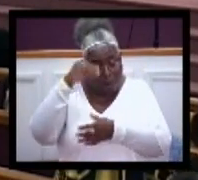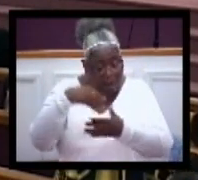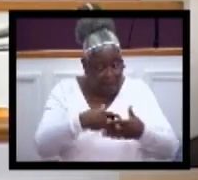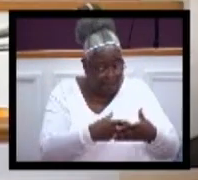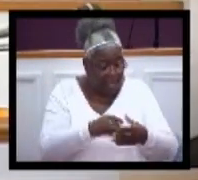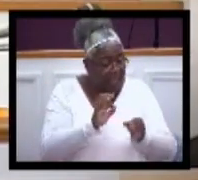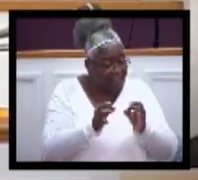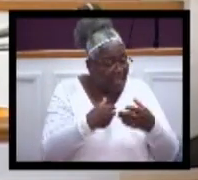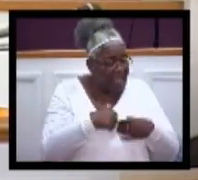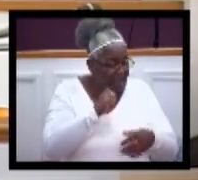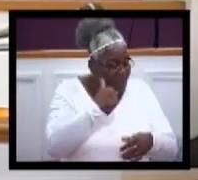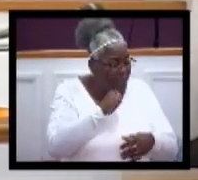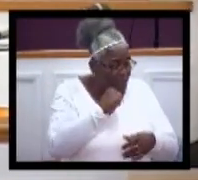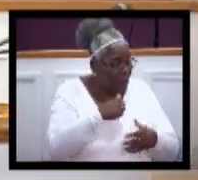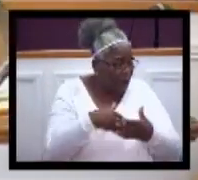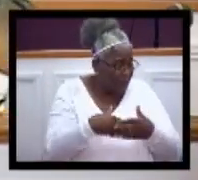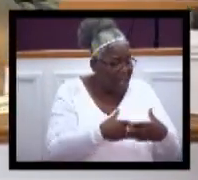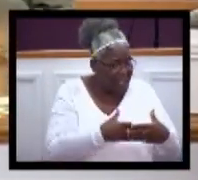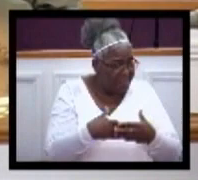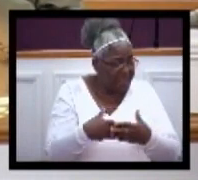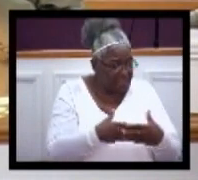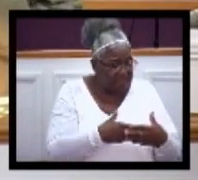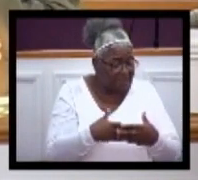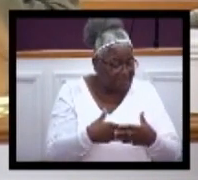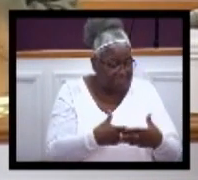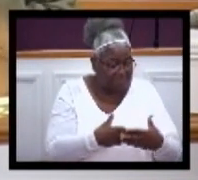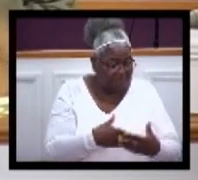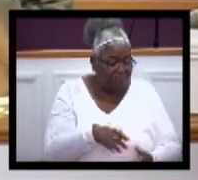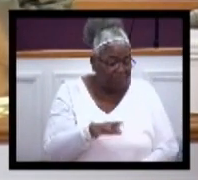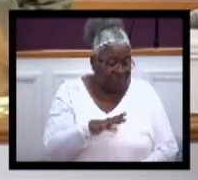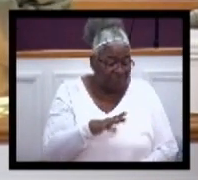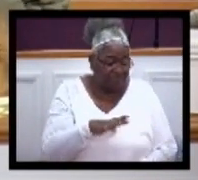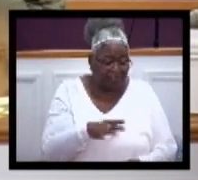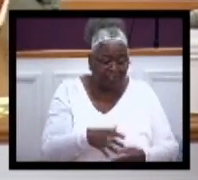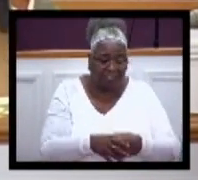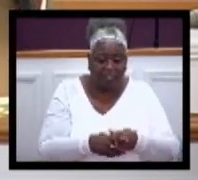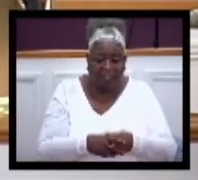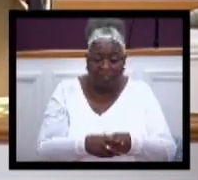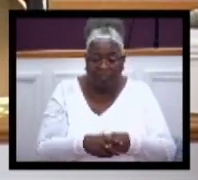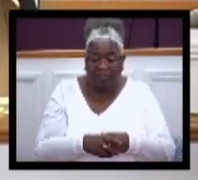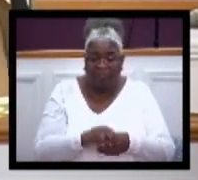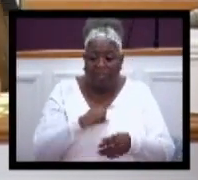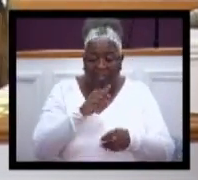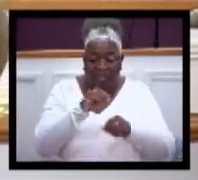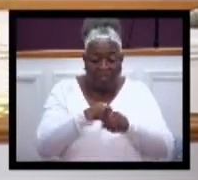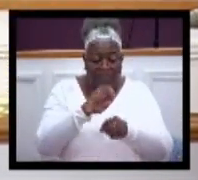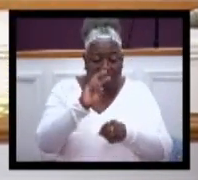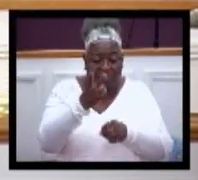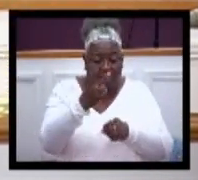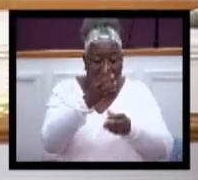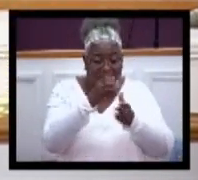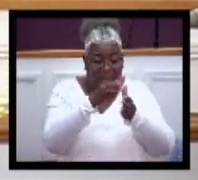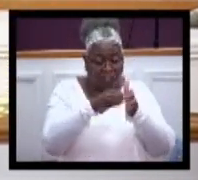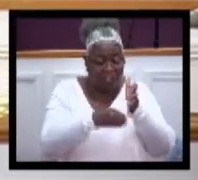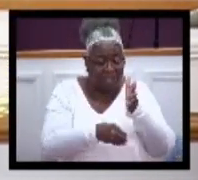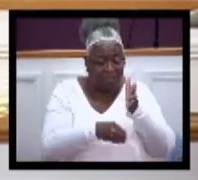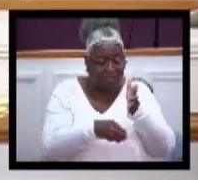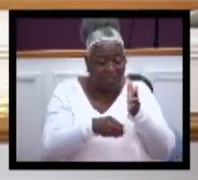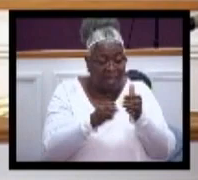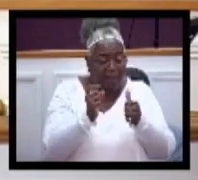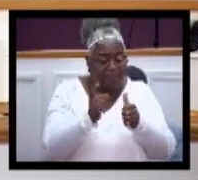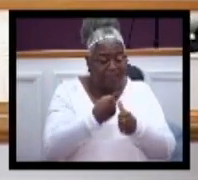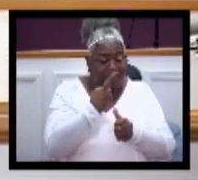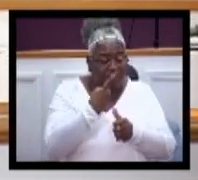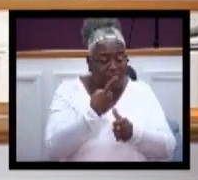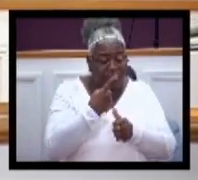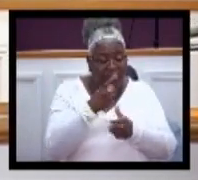have girl babies, y'all looking at me so hard, it's in the Bible. It's there in the second chapter. You start in the first chapter